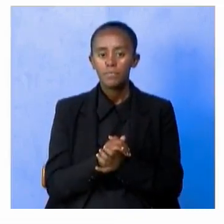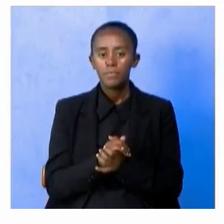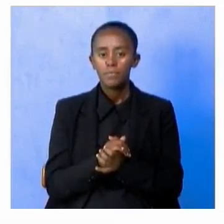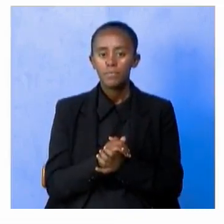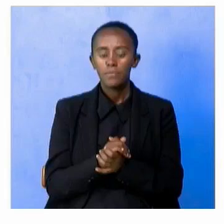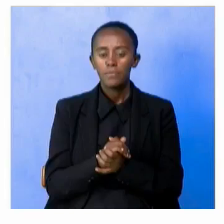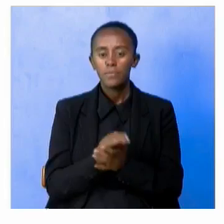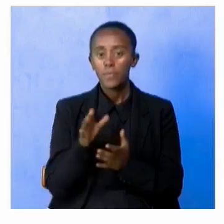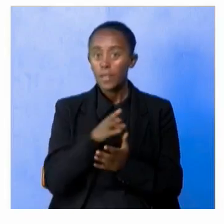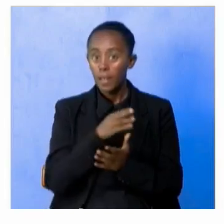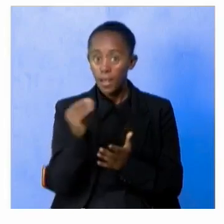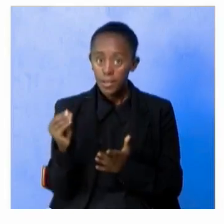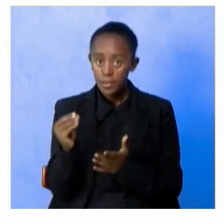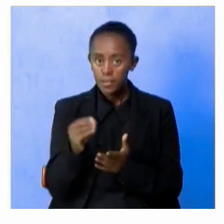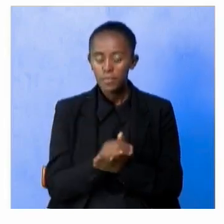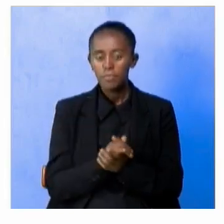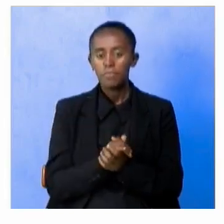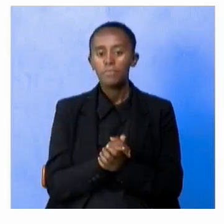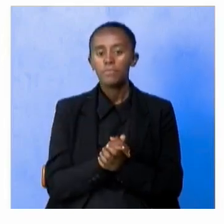and